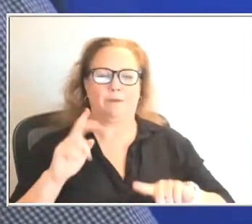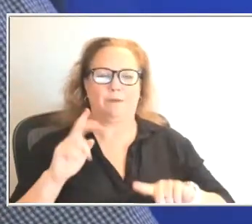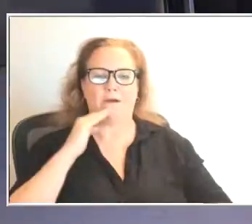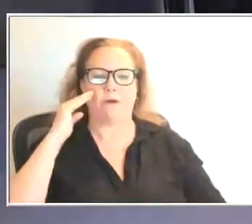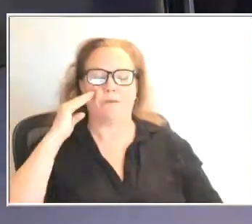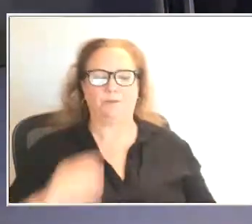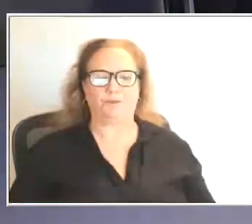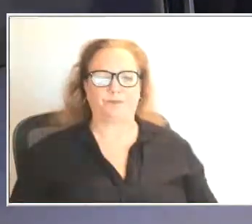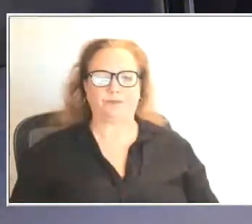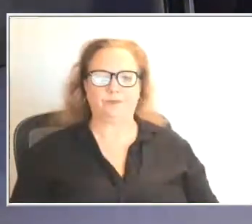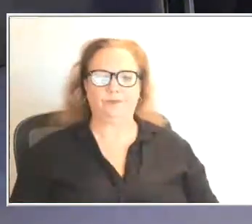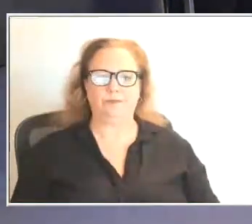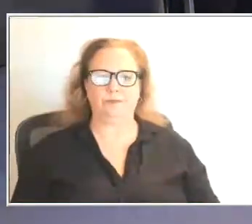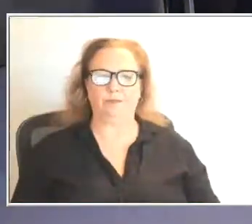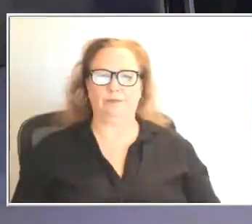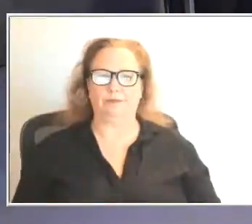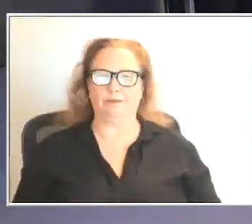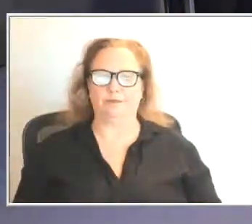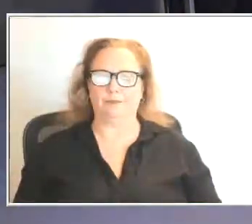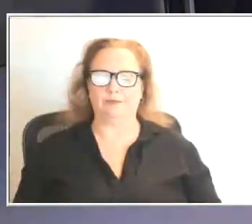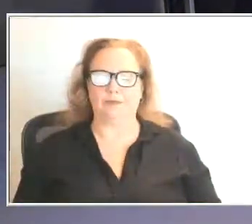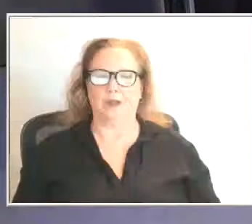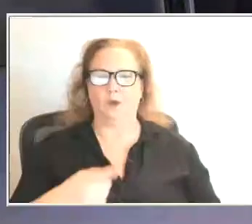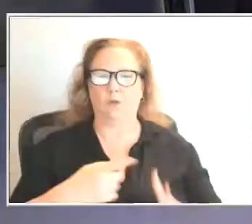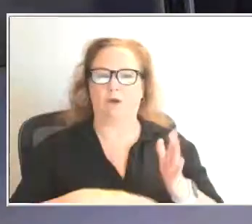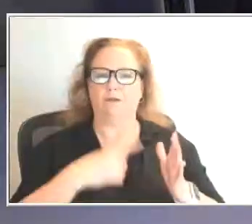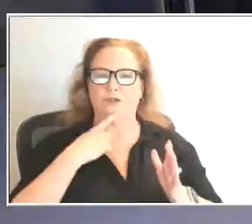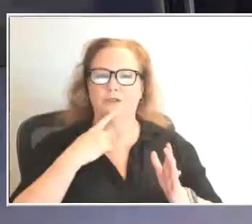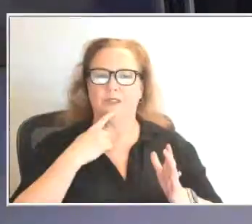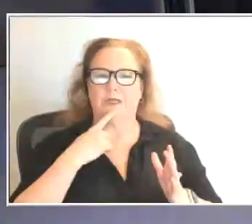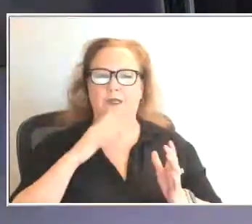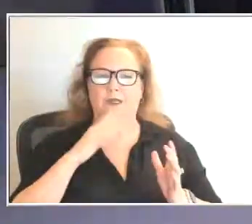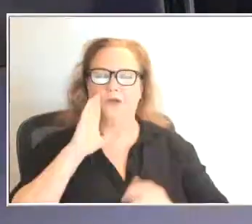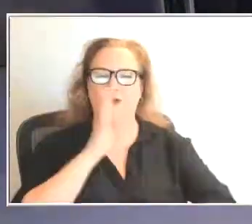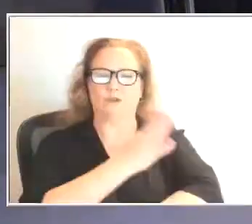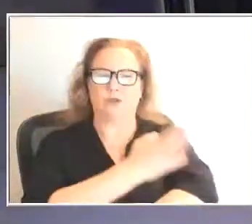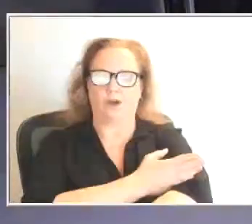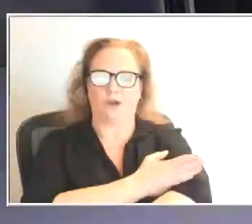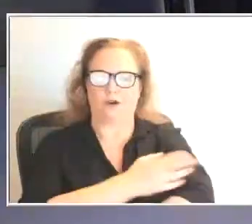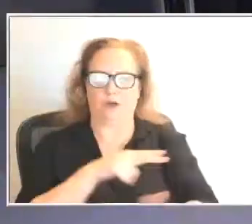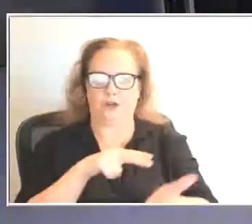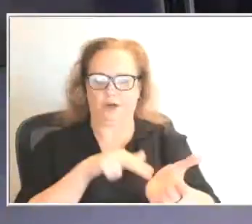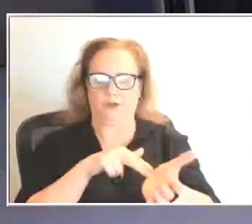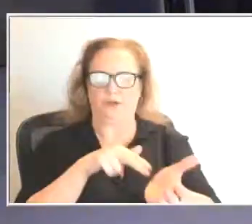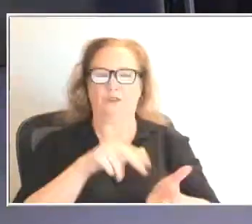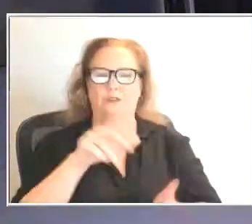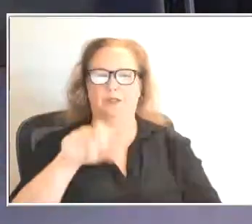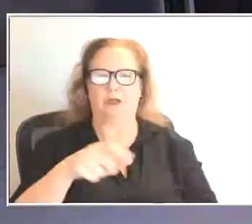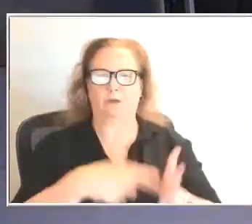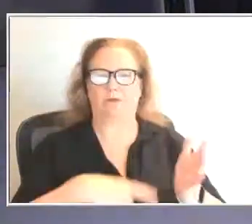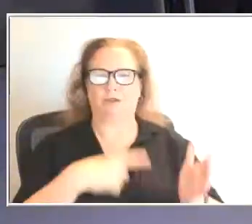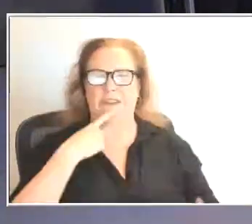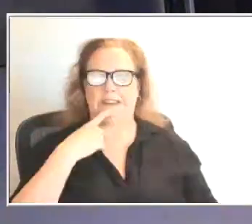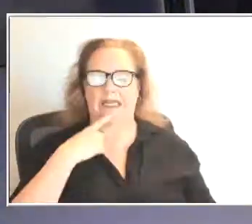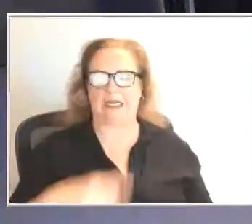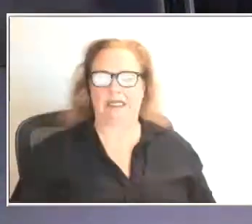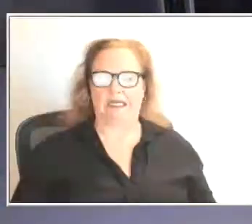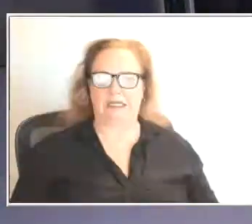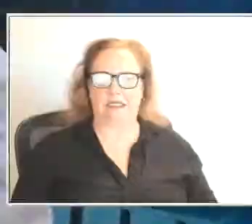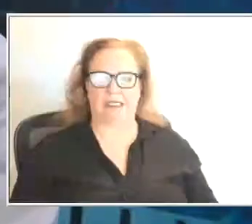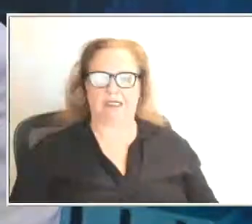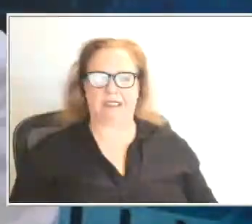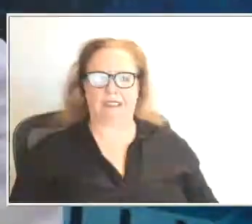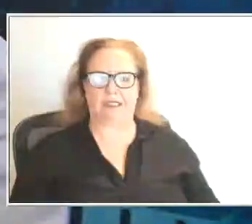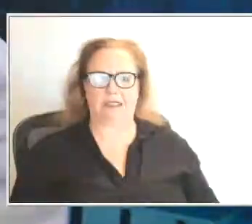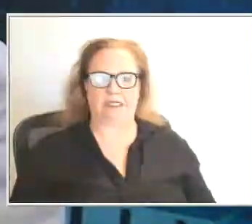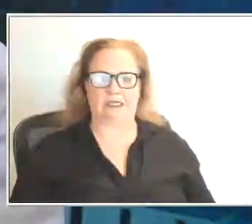I'm glad you're here. What would you say your daughter, isn't your daughter a nurse here? Yes. What would she say? Well, she is